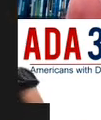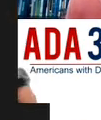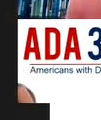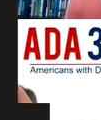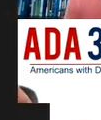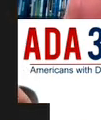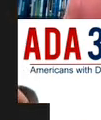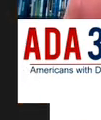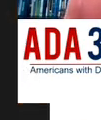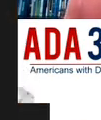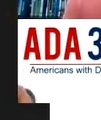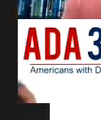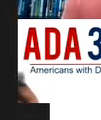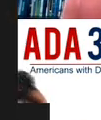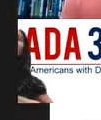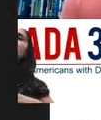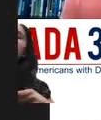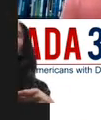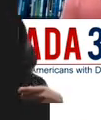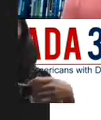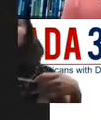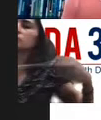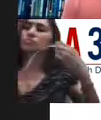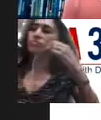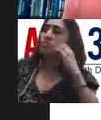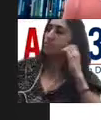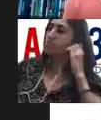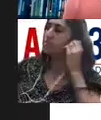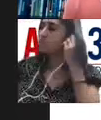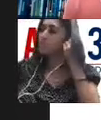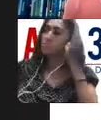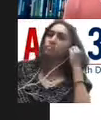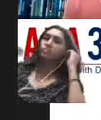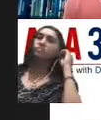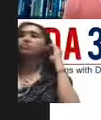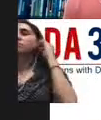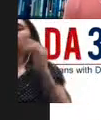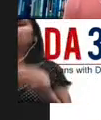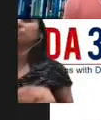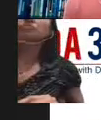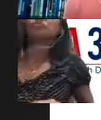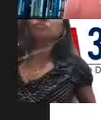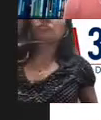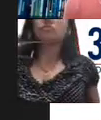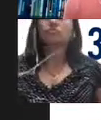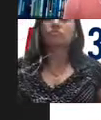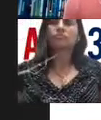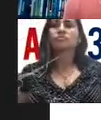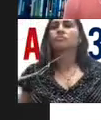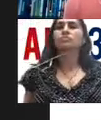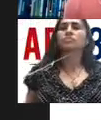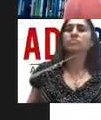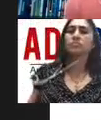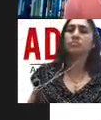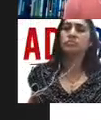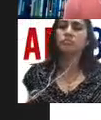speaker view, what you're gonna see is everyone along the top who's not speaking in little boxes. And then you're gonna